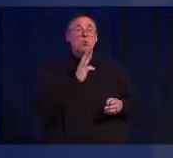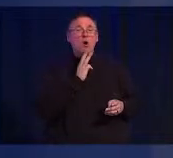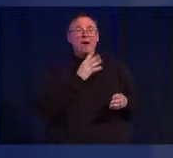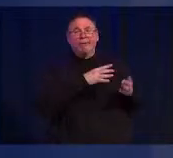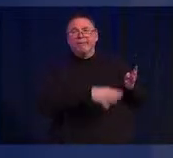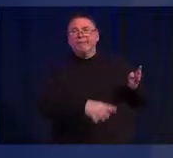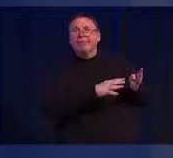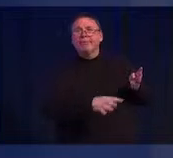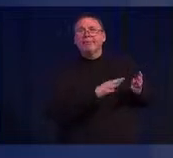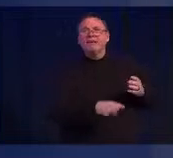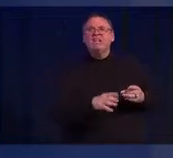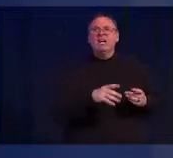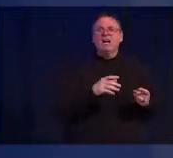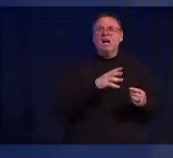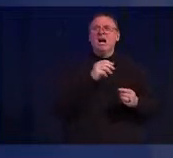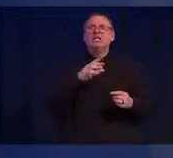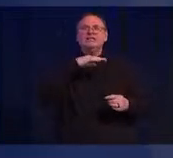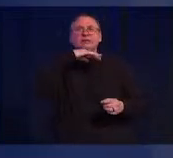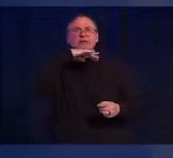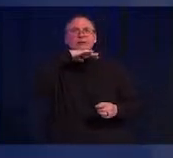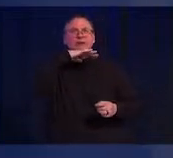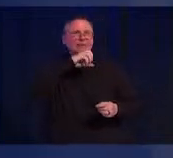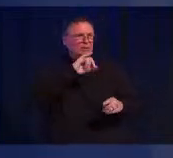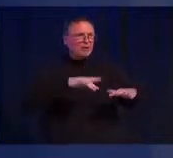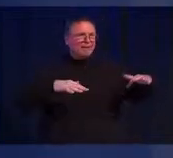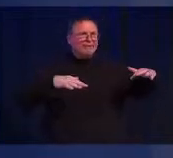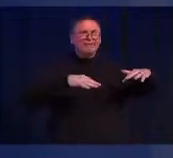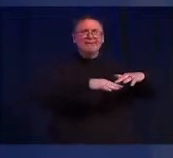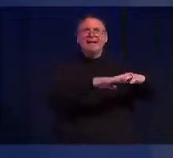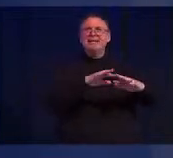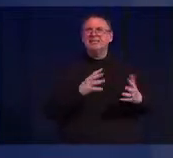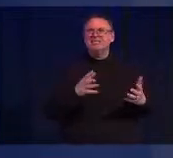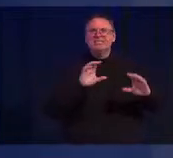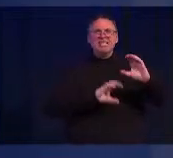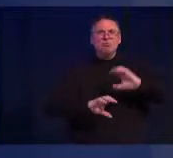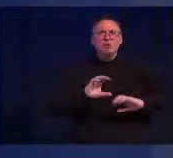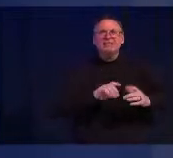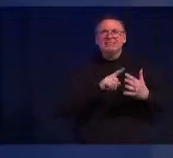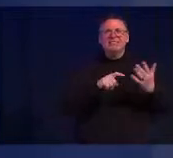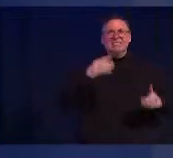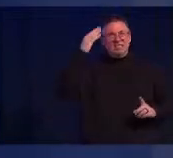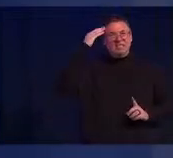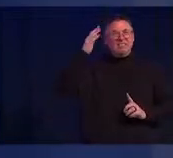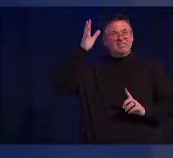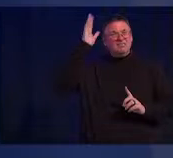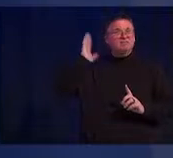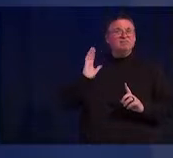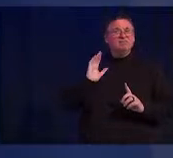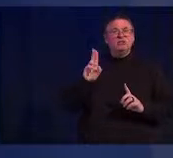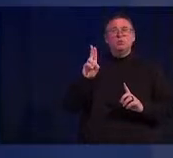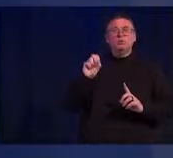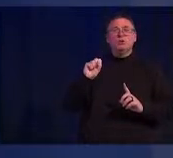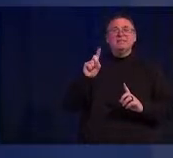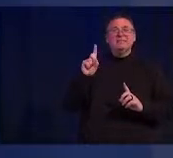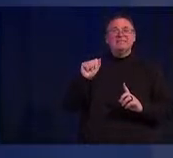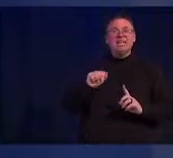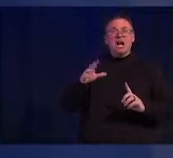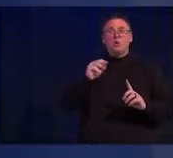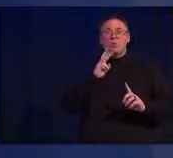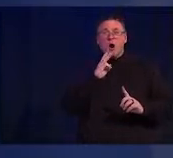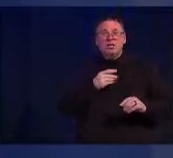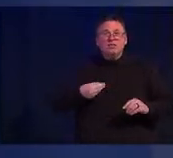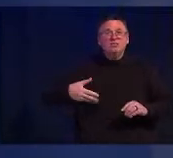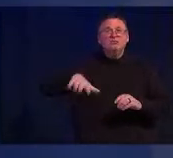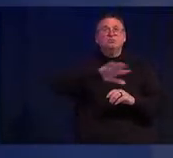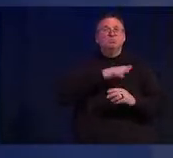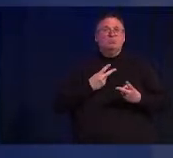our soil. My dad was a soil water conservationist from the USDA, and I grew up knowing how precious those natural resources truly